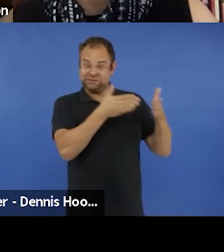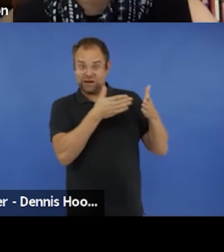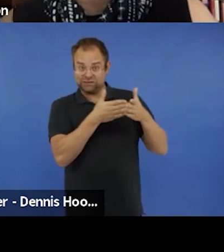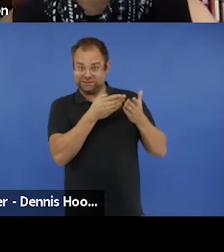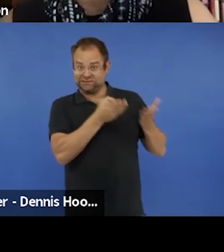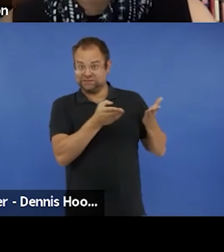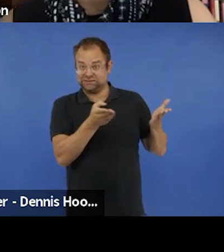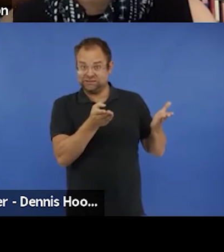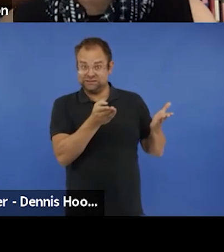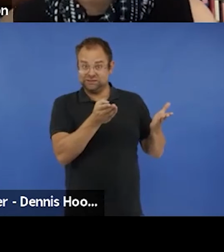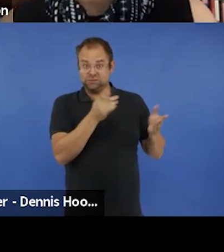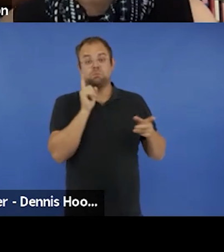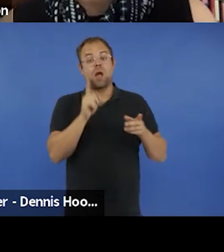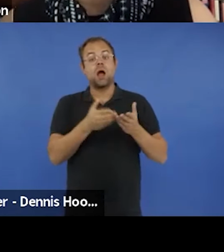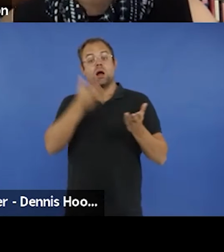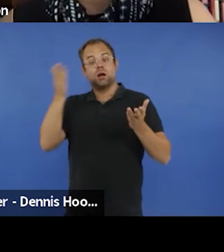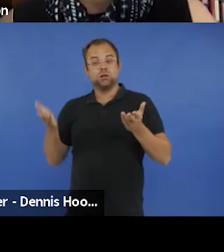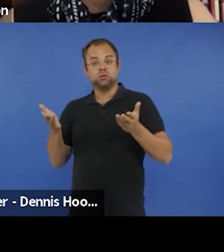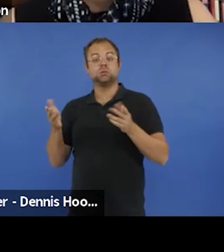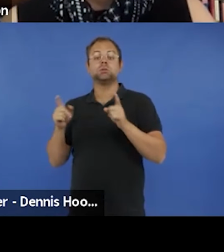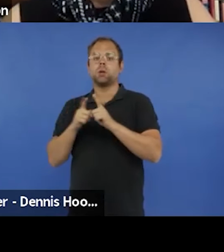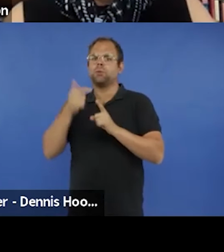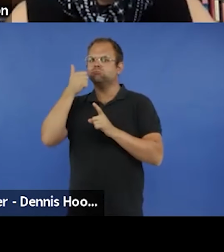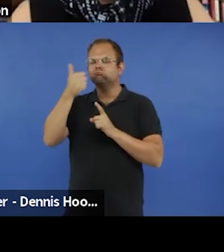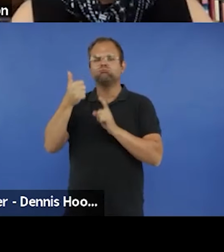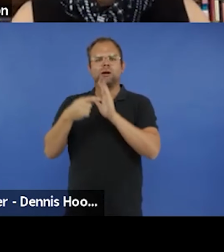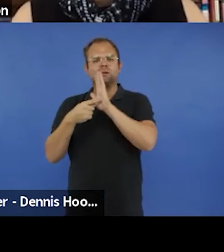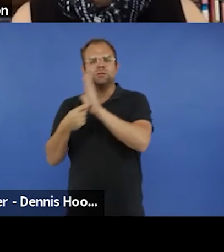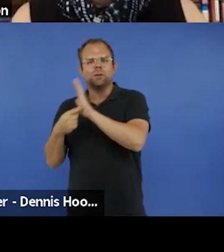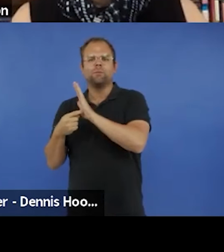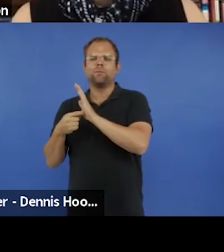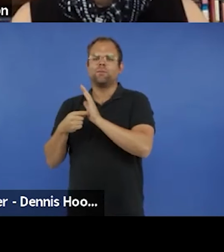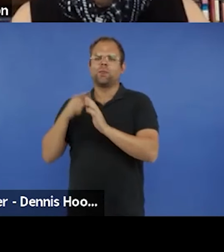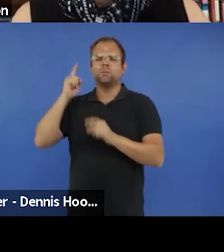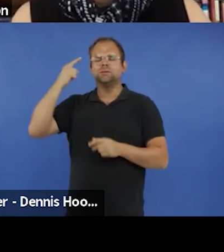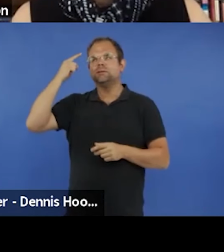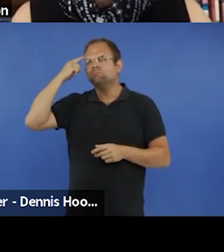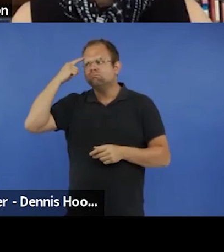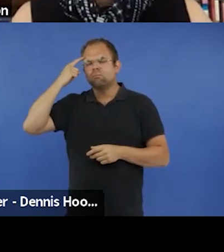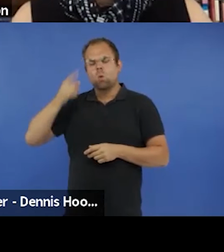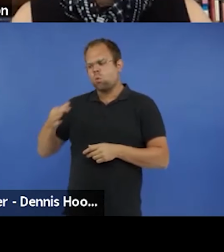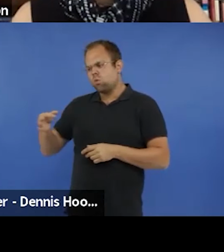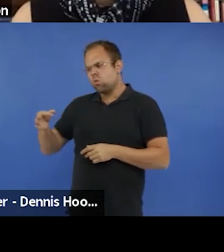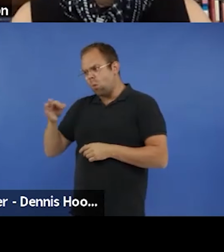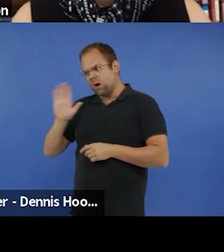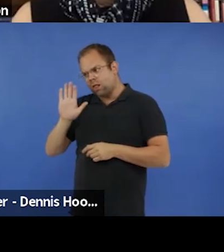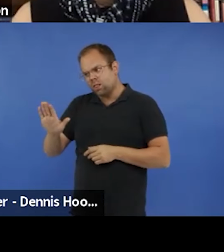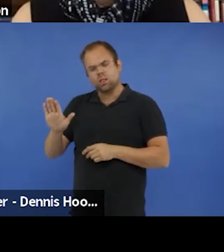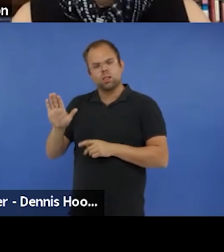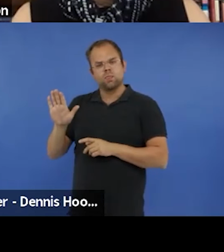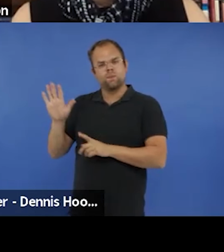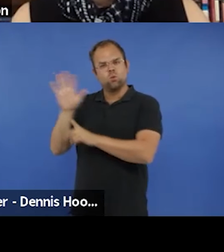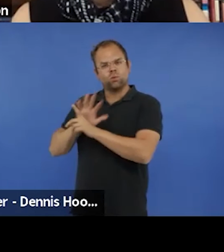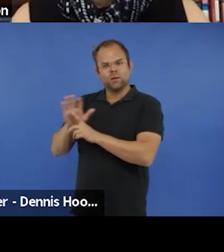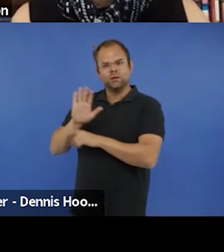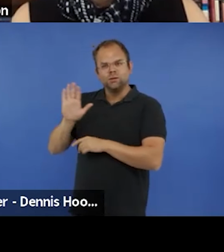mindful of the local context and taking time to understand the local context in order to arrange